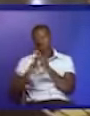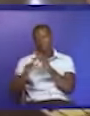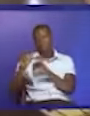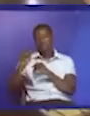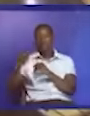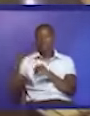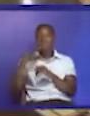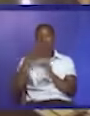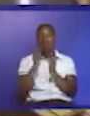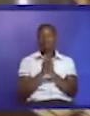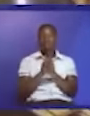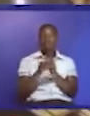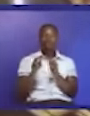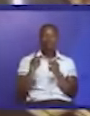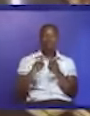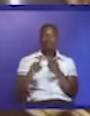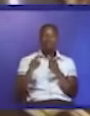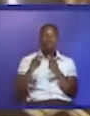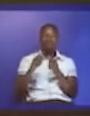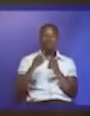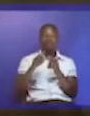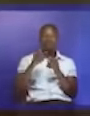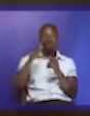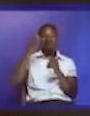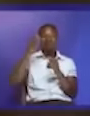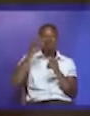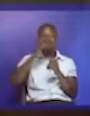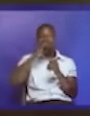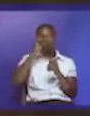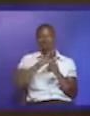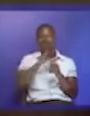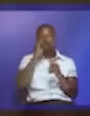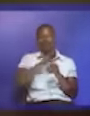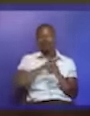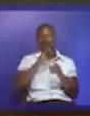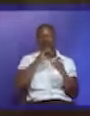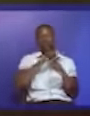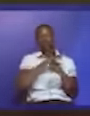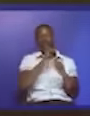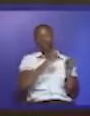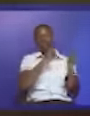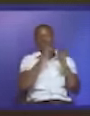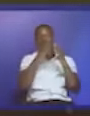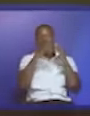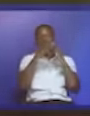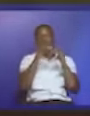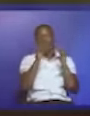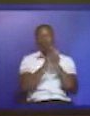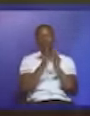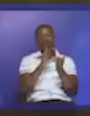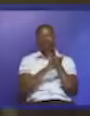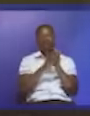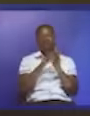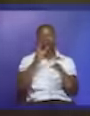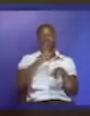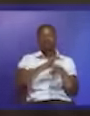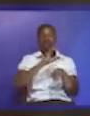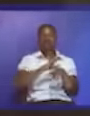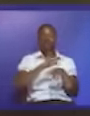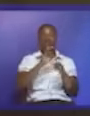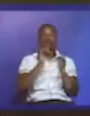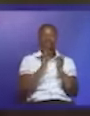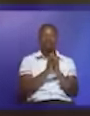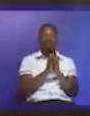unto principalities and powers might be made known by the church the multifaceted